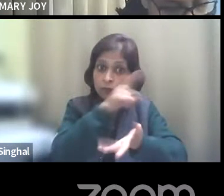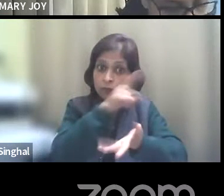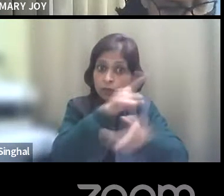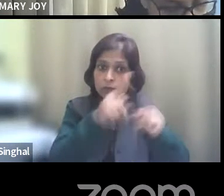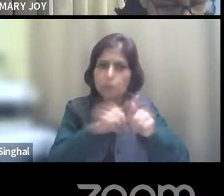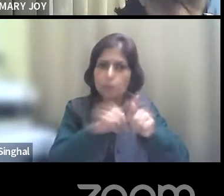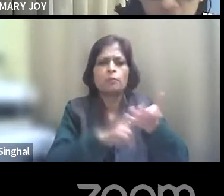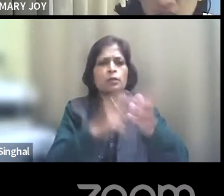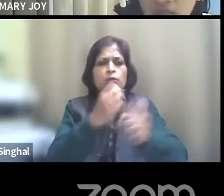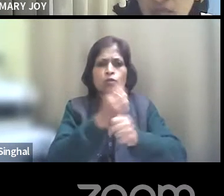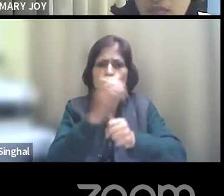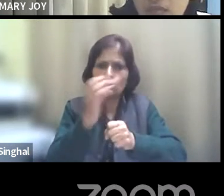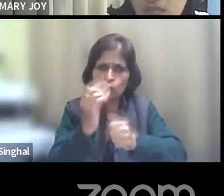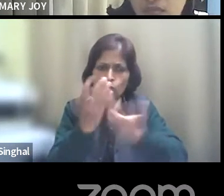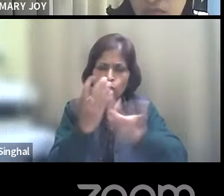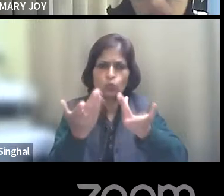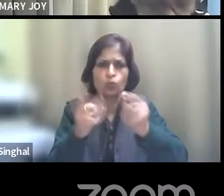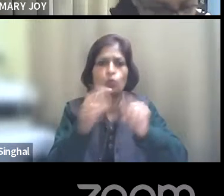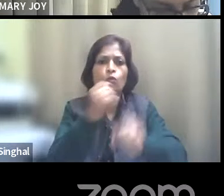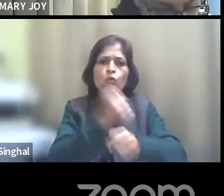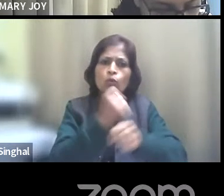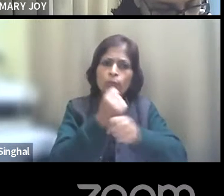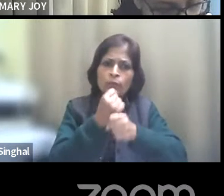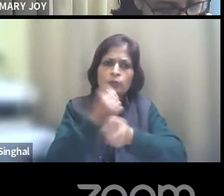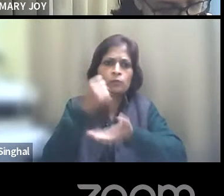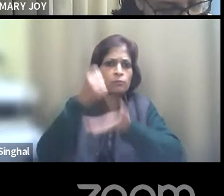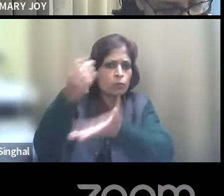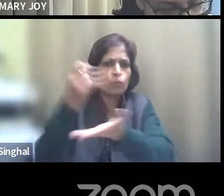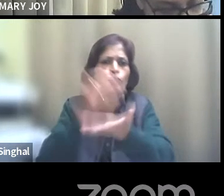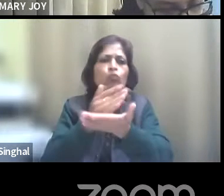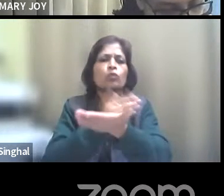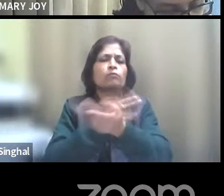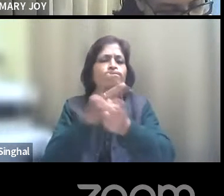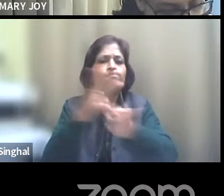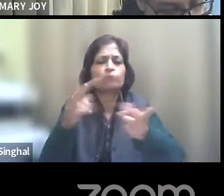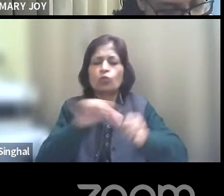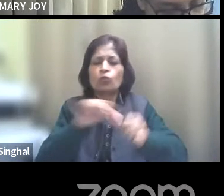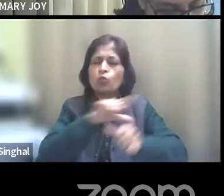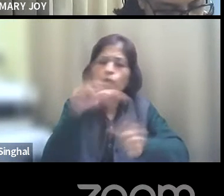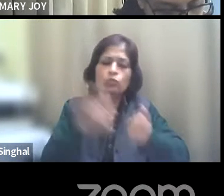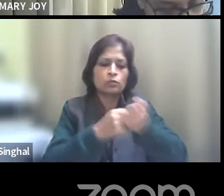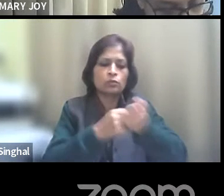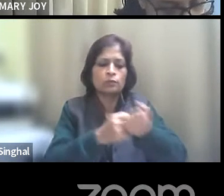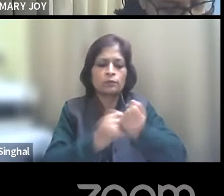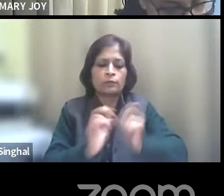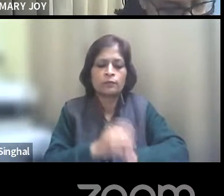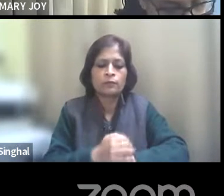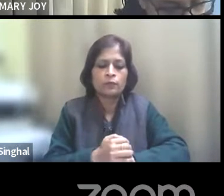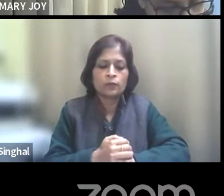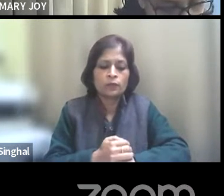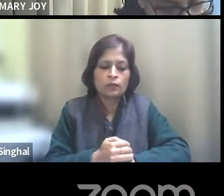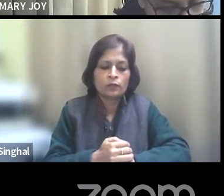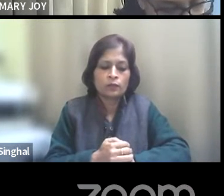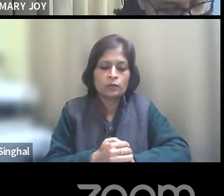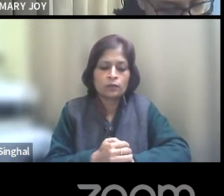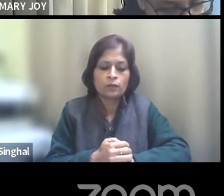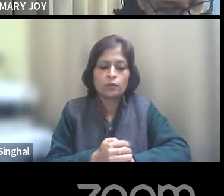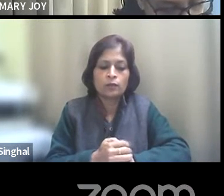or they are government funded programs. And there aren't that many of them,